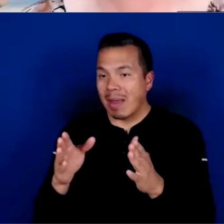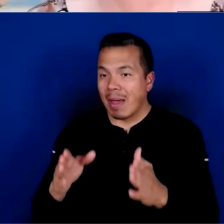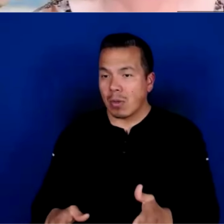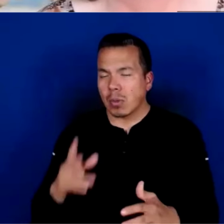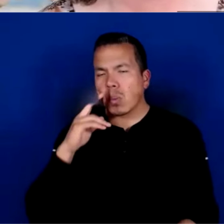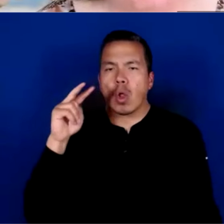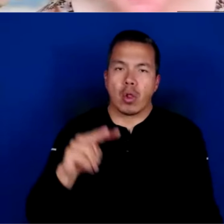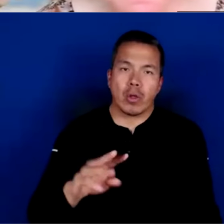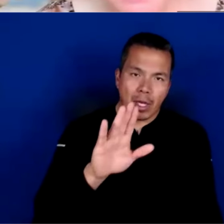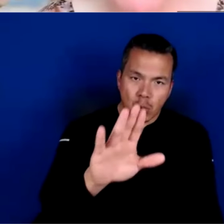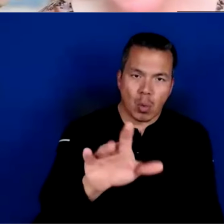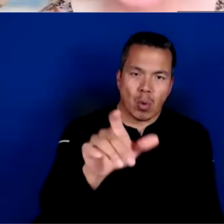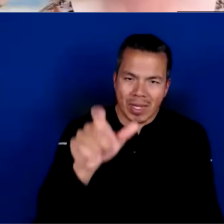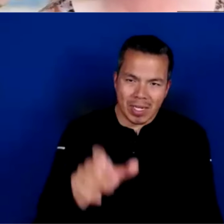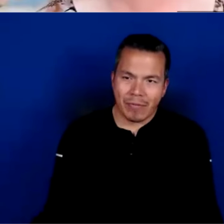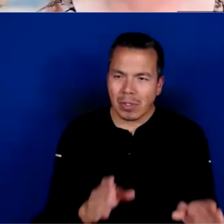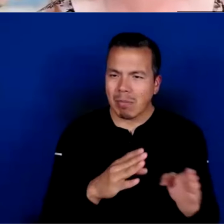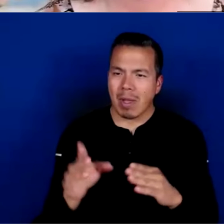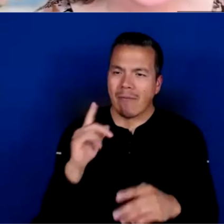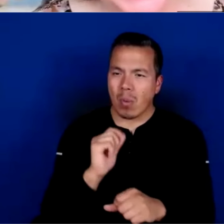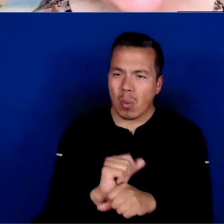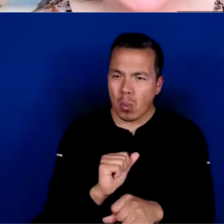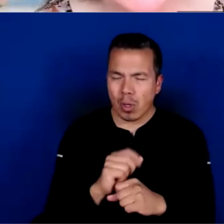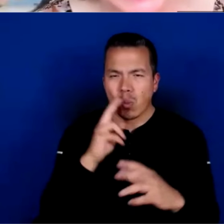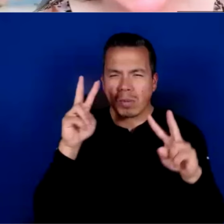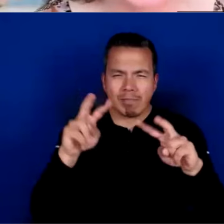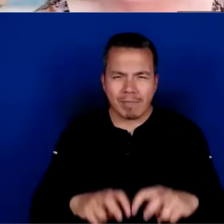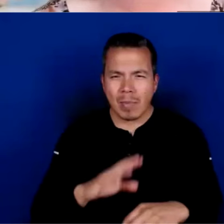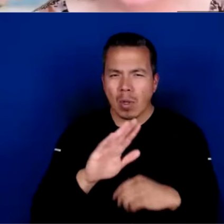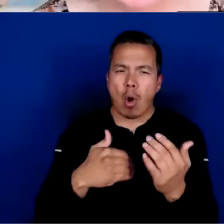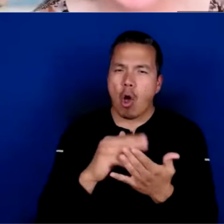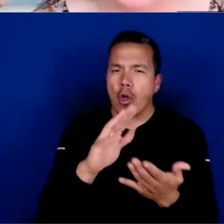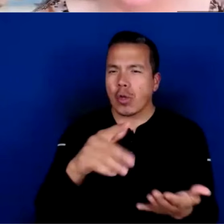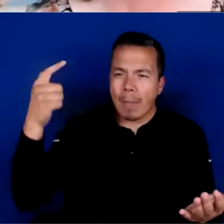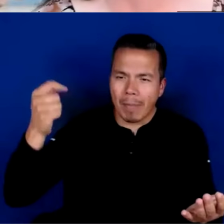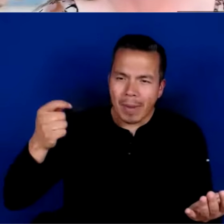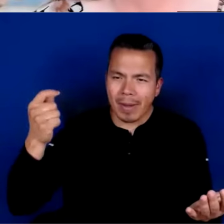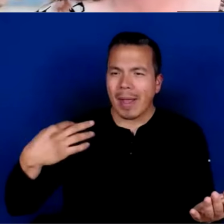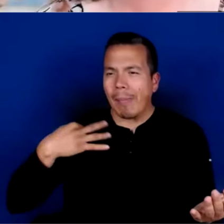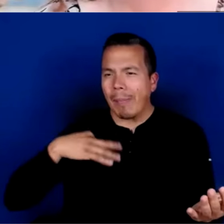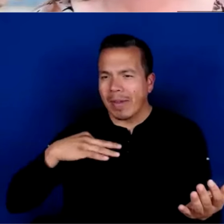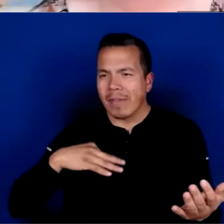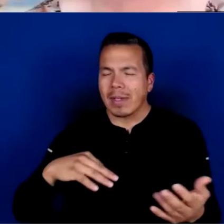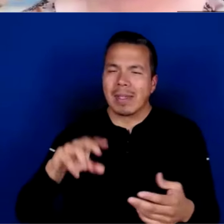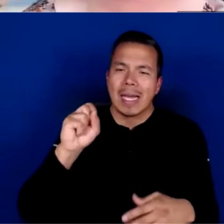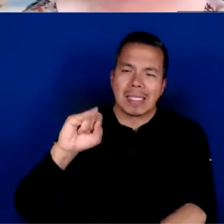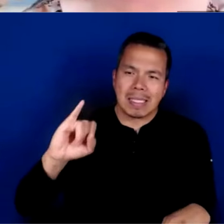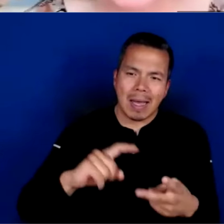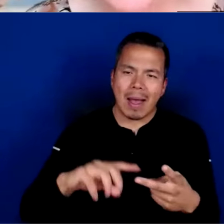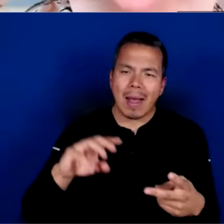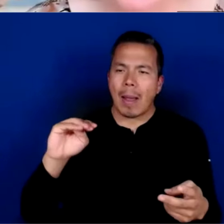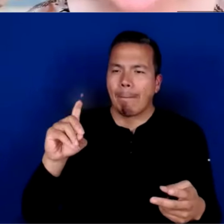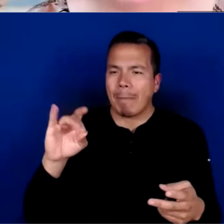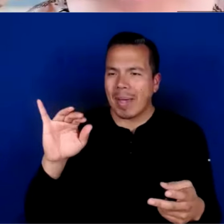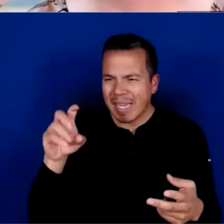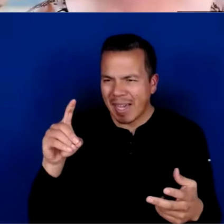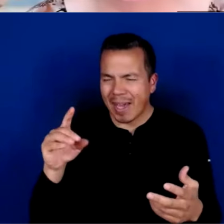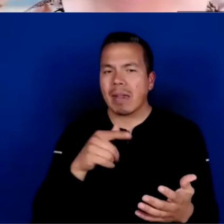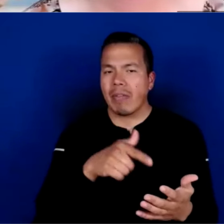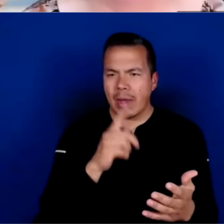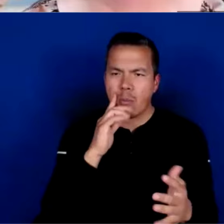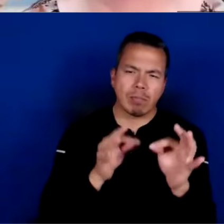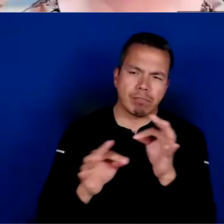work and all of your benefits, including SSI and Medicaid, and they help you understand exactly what will